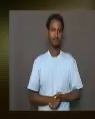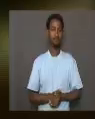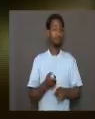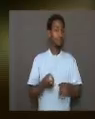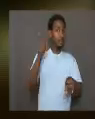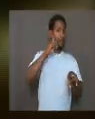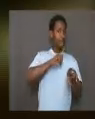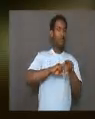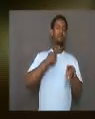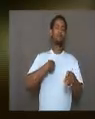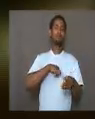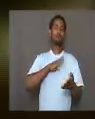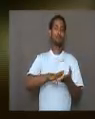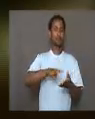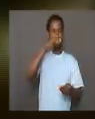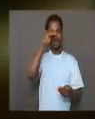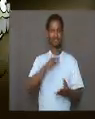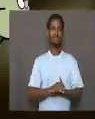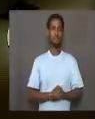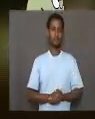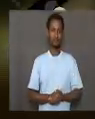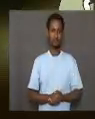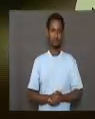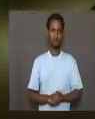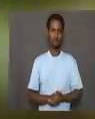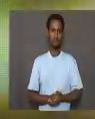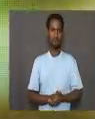Let's get back to our lesson.